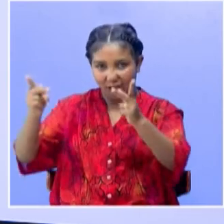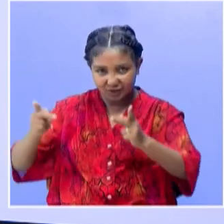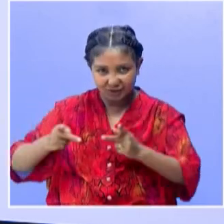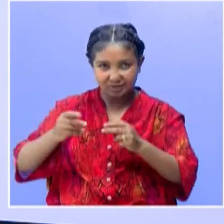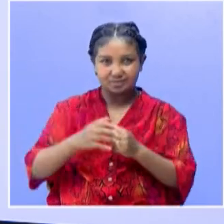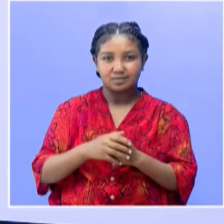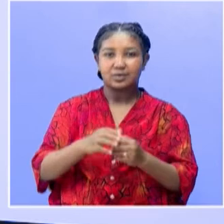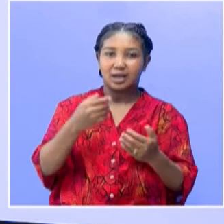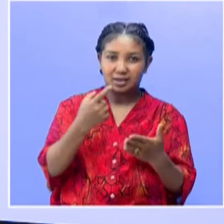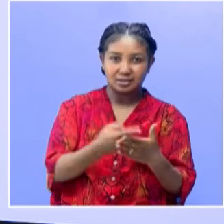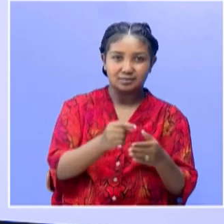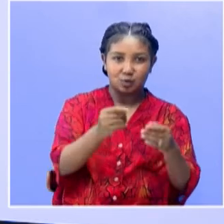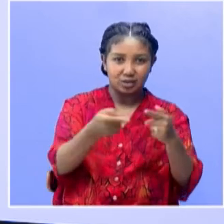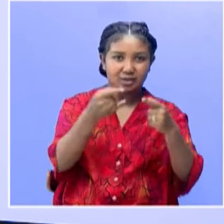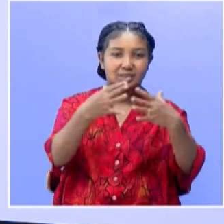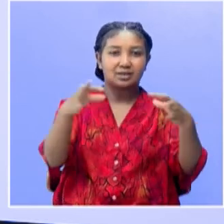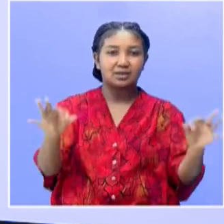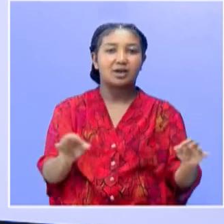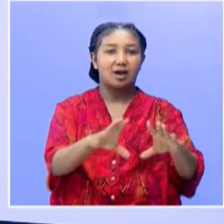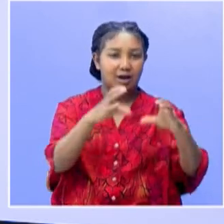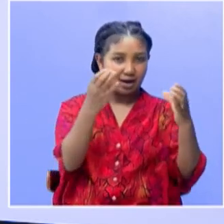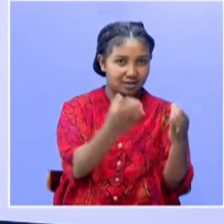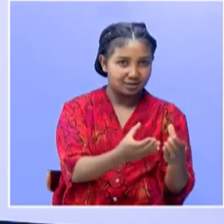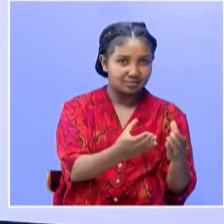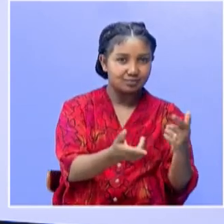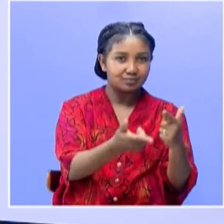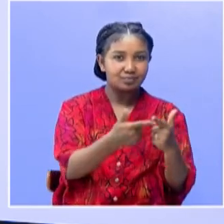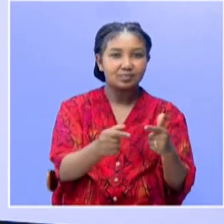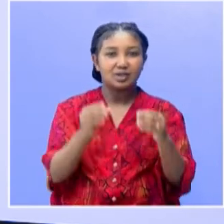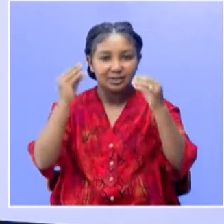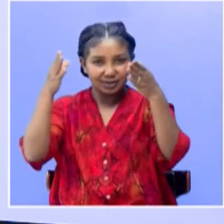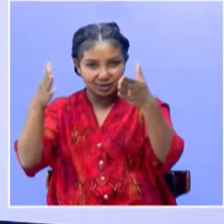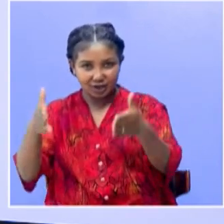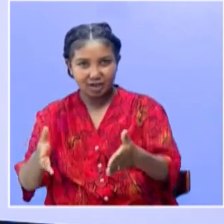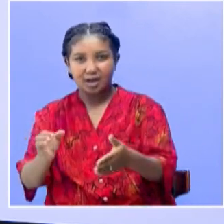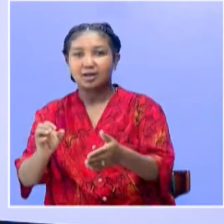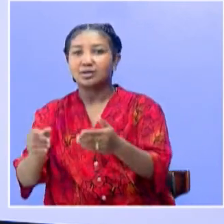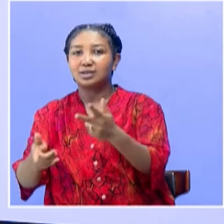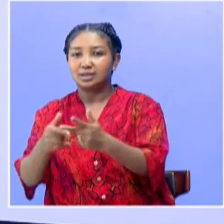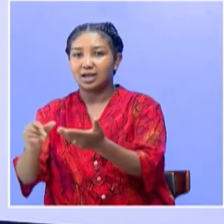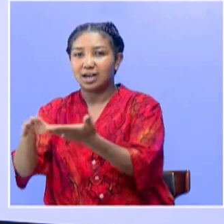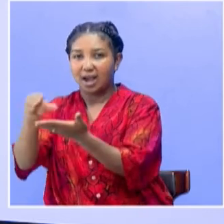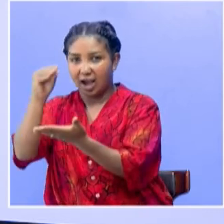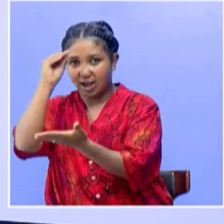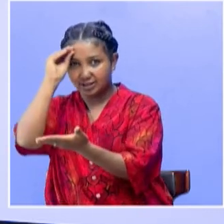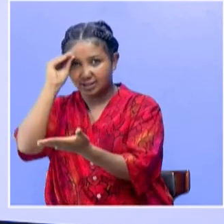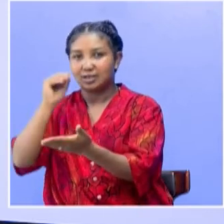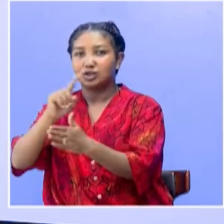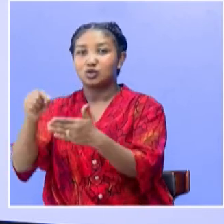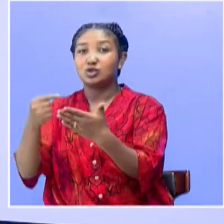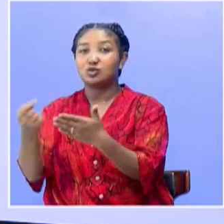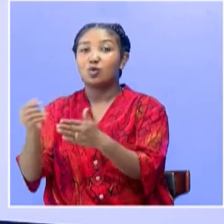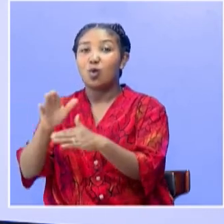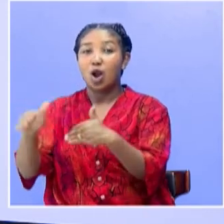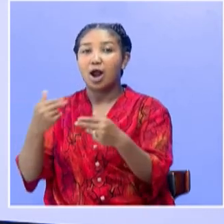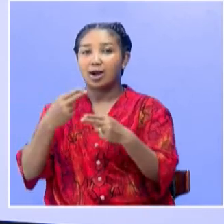Yeah? And in this sentence, class, yeah? Teacher and lesson. So, these are